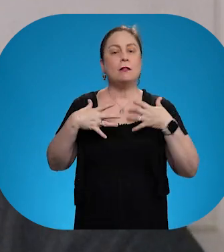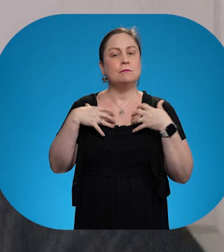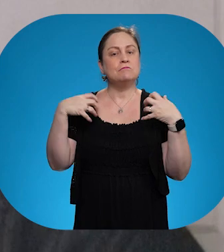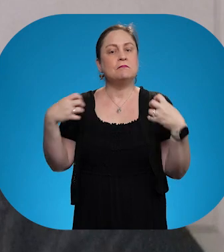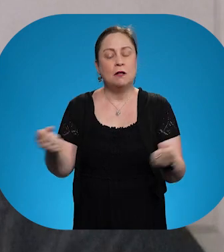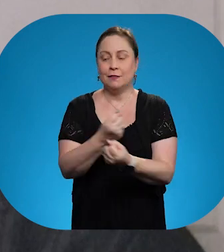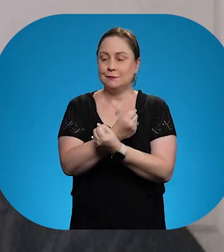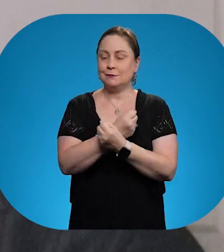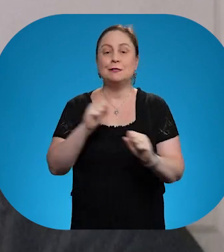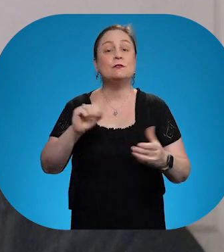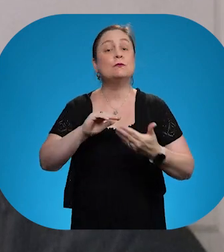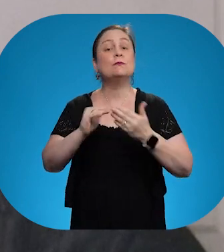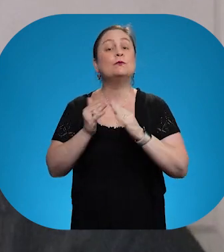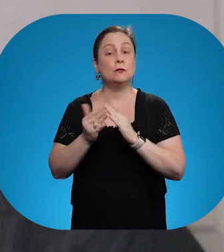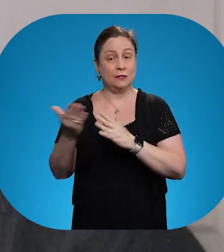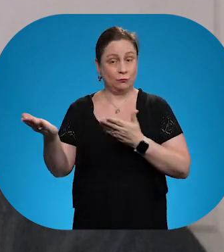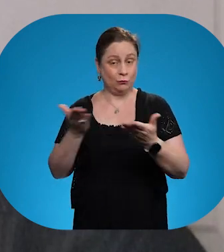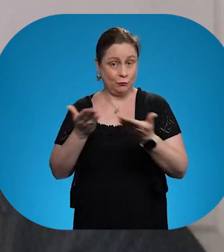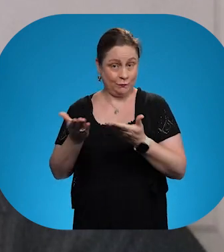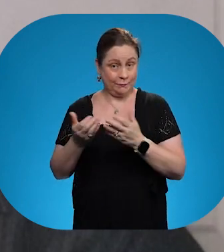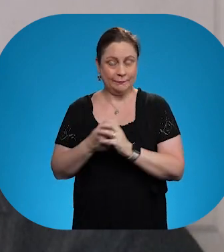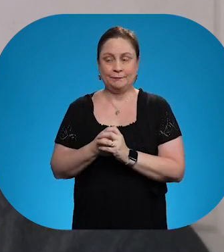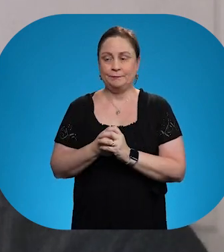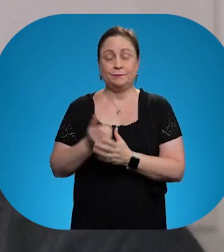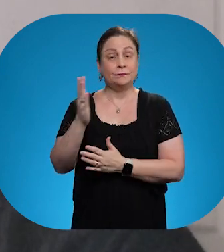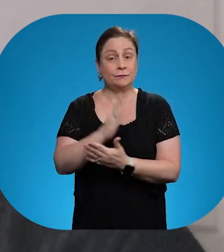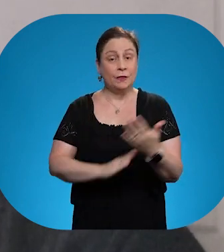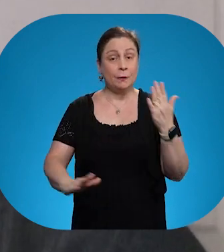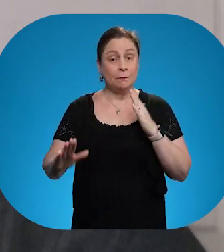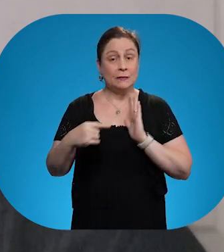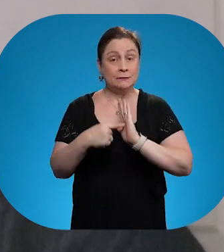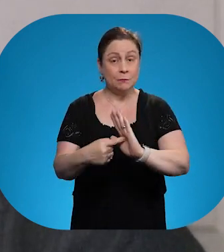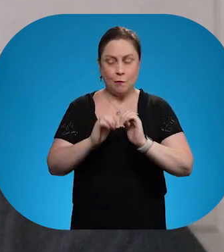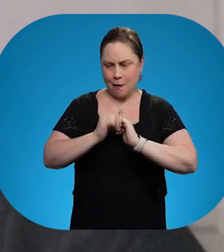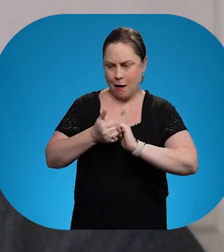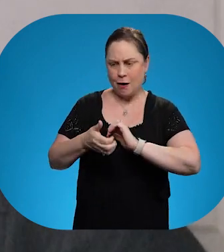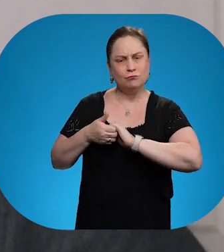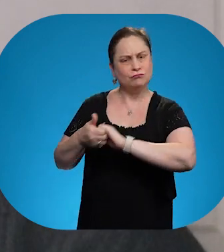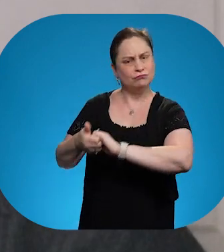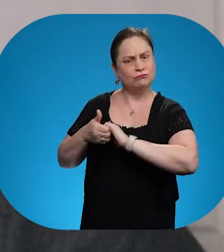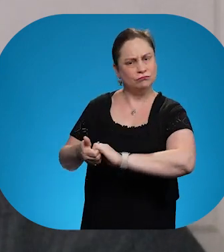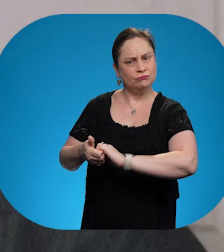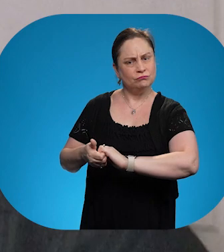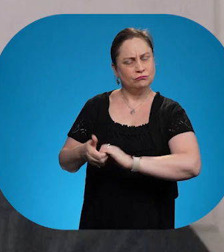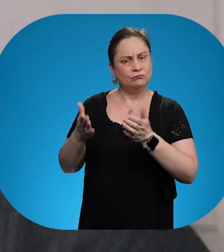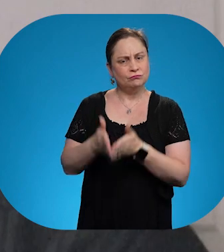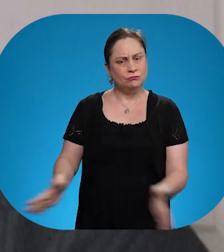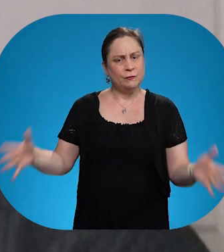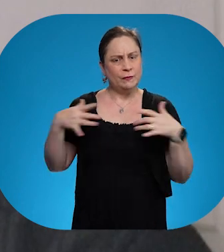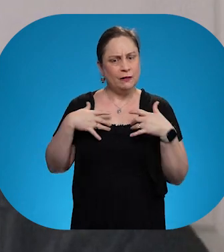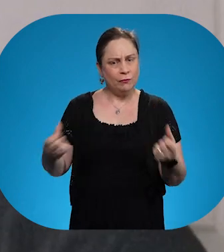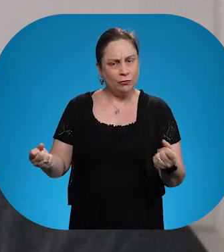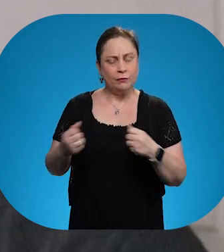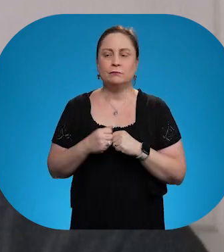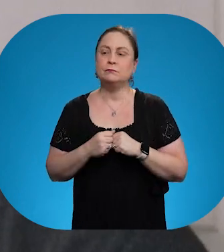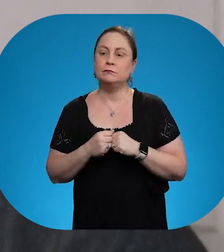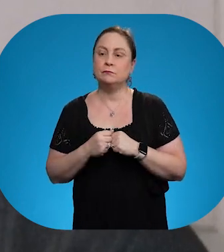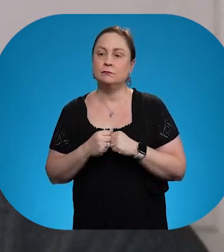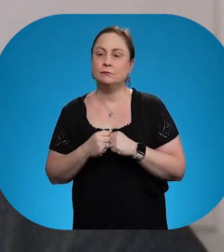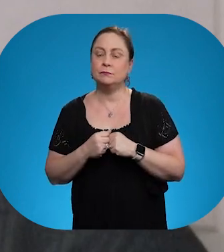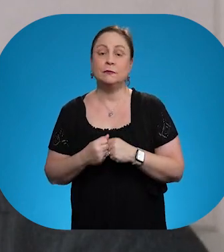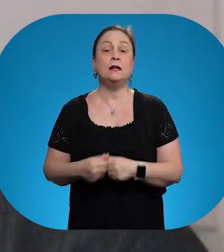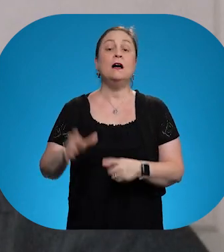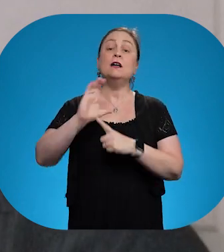Their goal is to ensure the overall well-being and safety of the community that they serve. Some examples of how